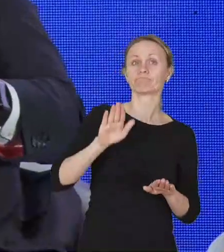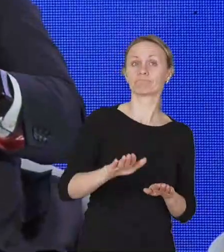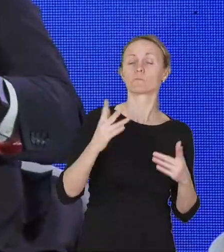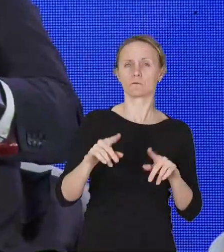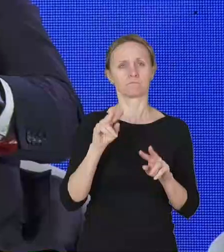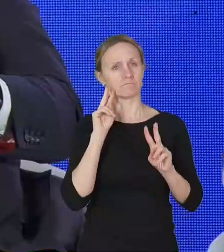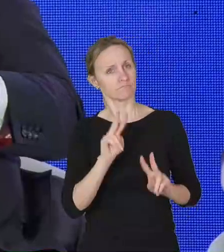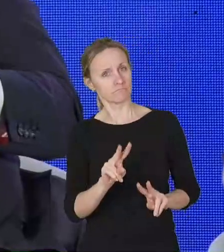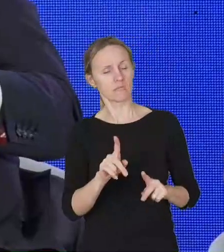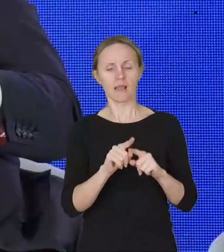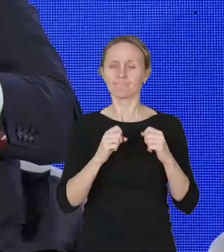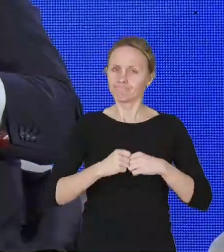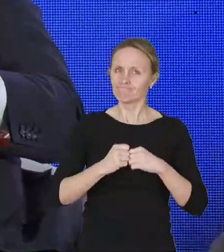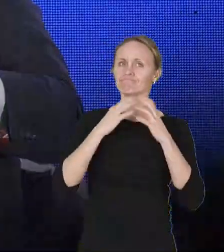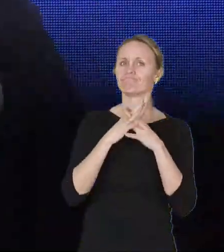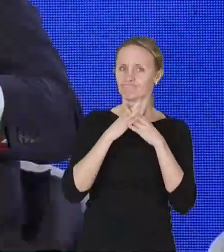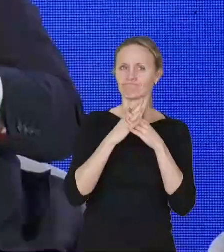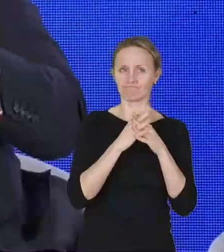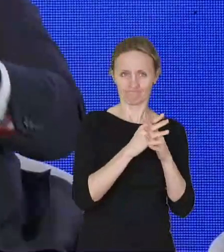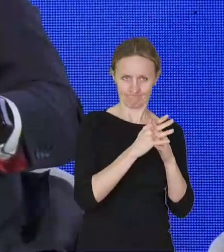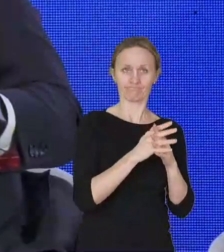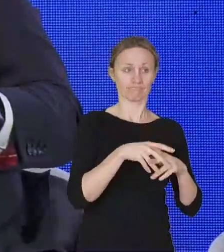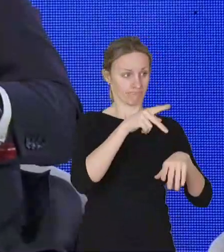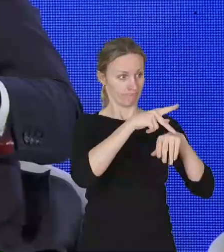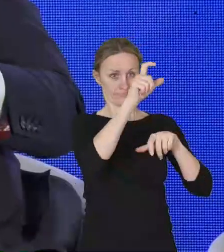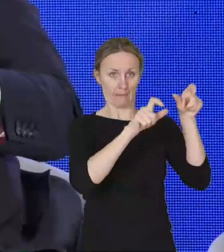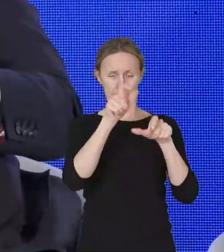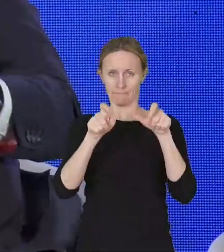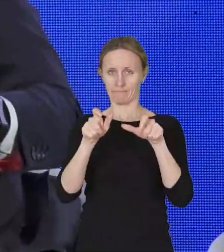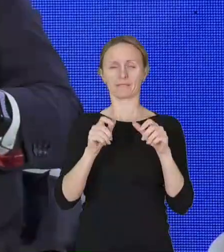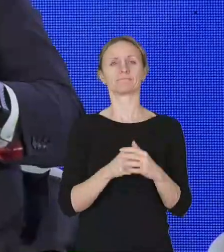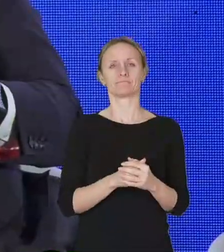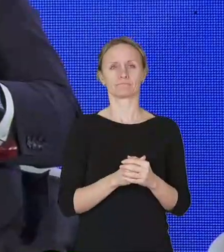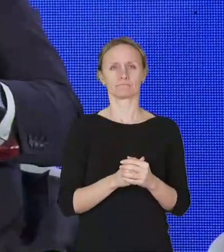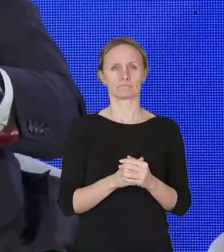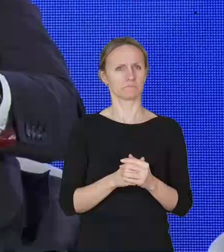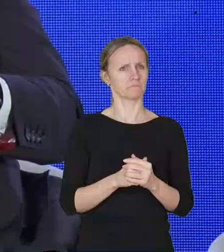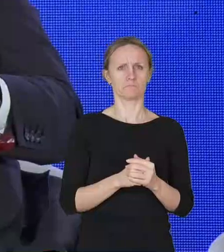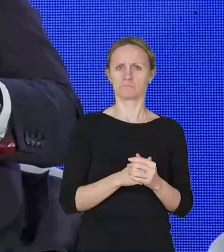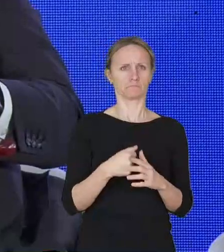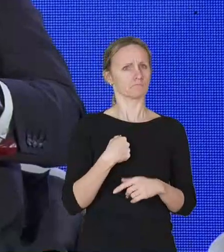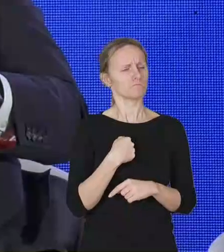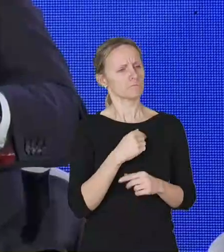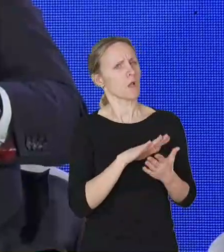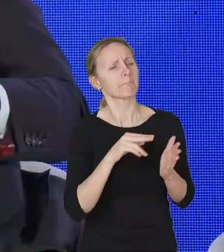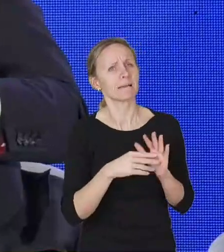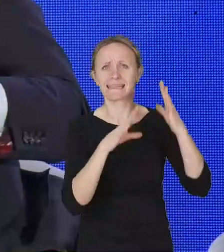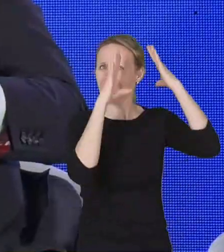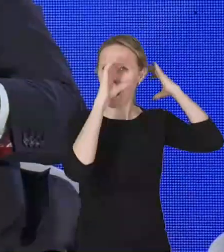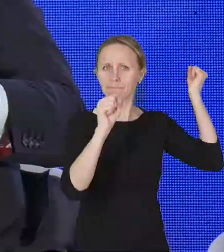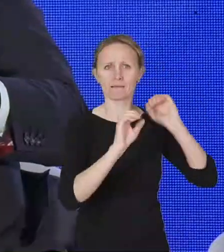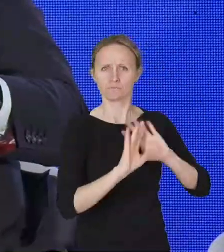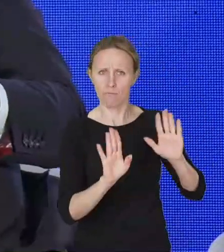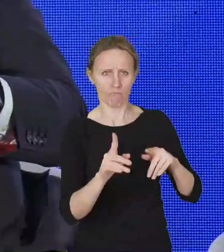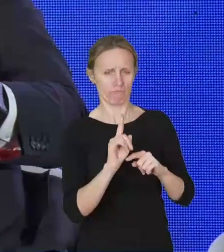the administration need to not preside 12 months on a funding request, but maybe